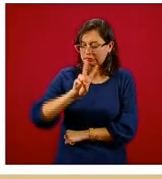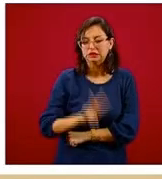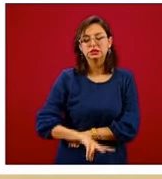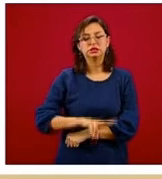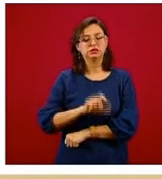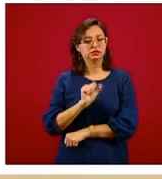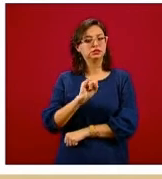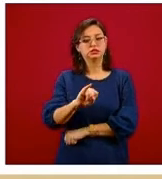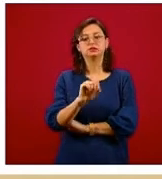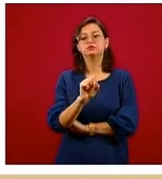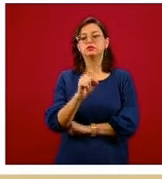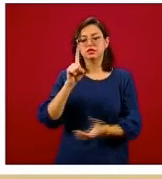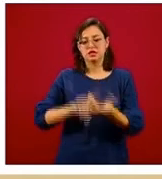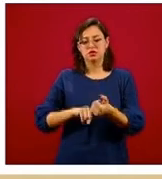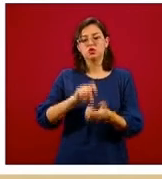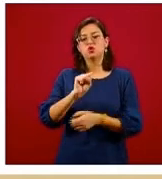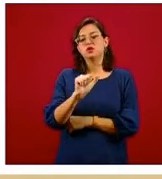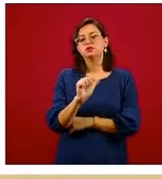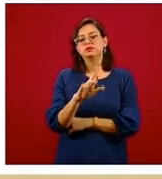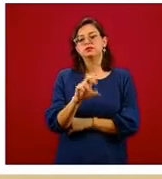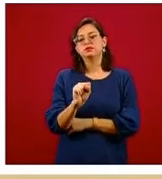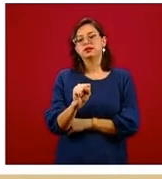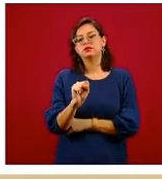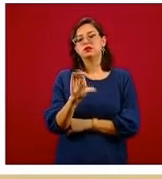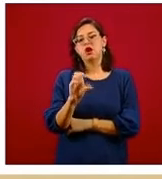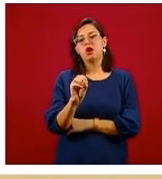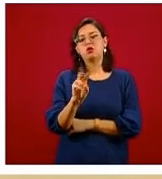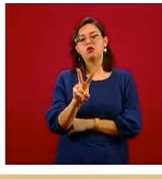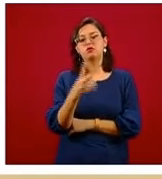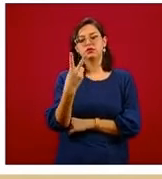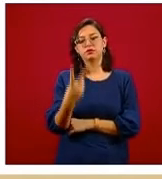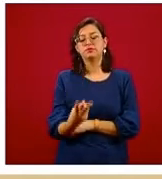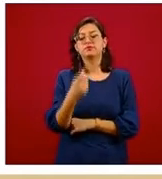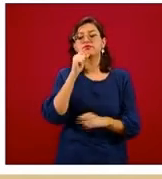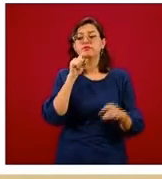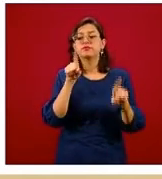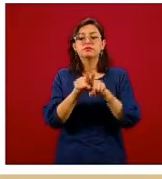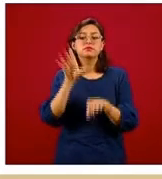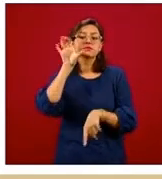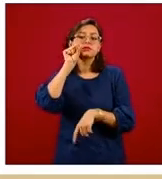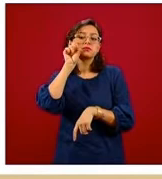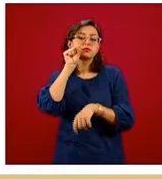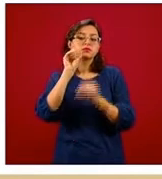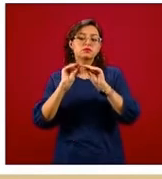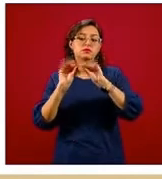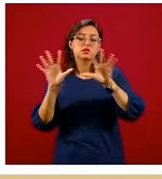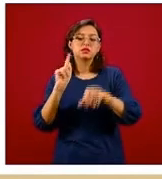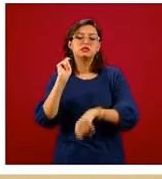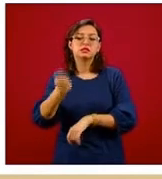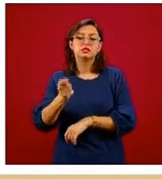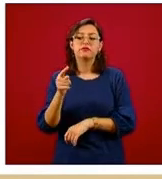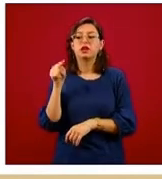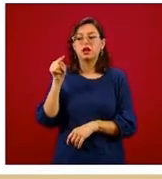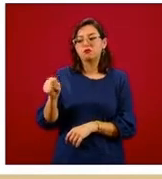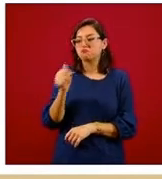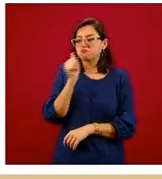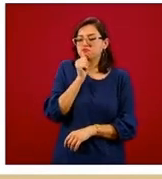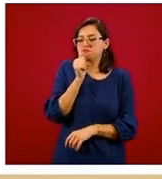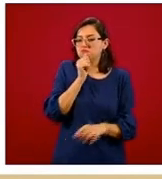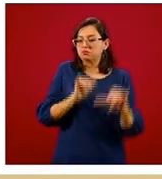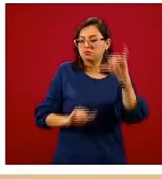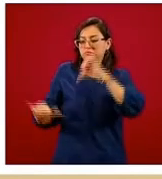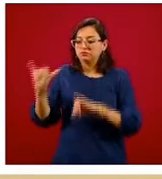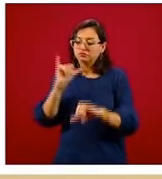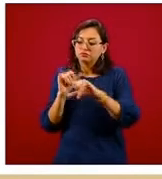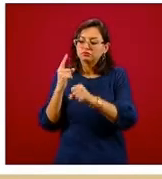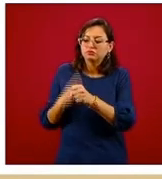were indeed and effectively positive in SARS-CoV-2 testing, and in light orange, we